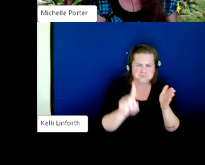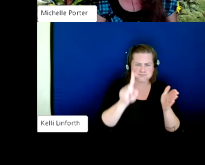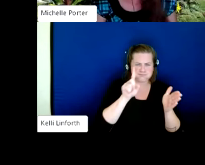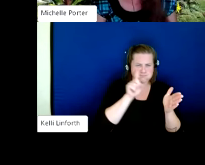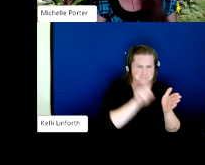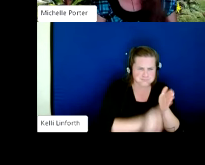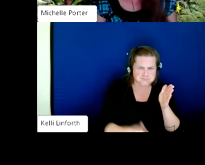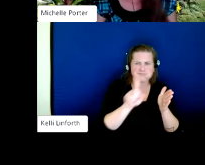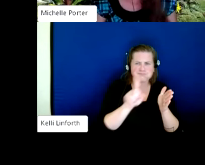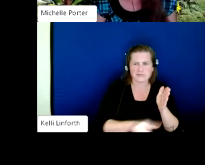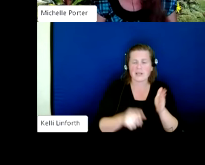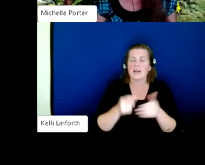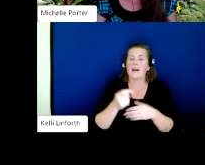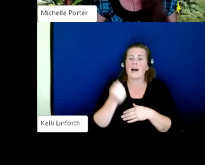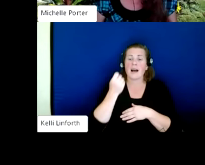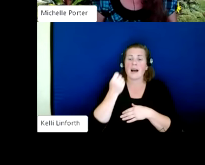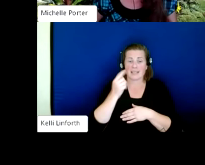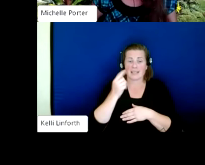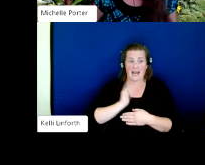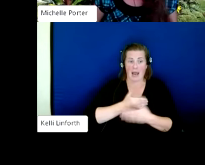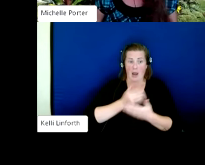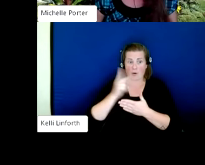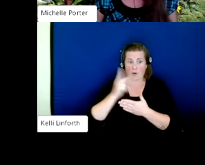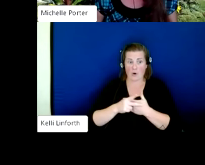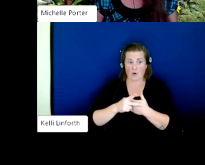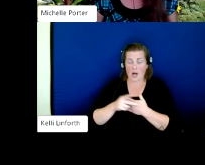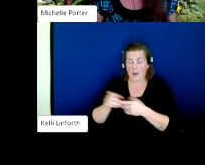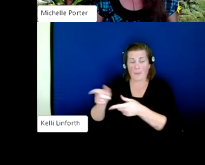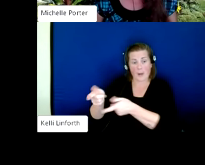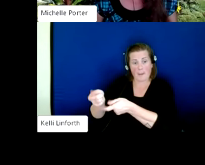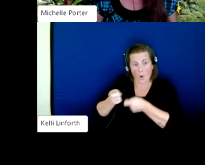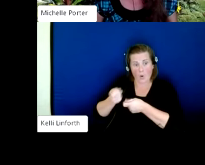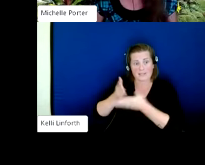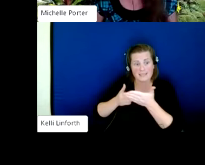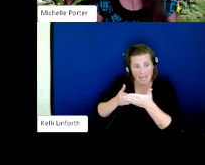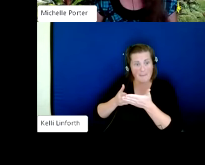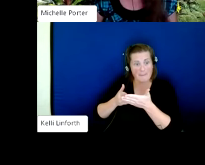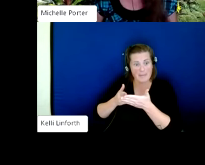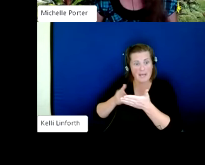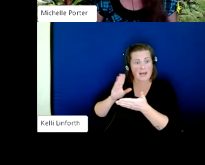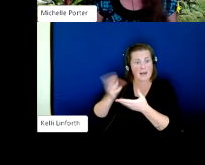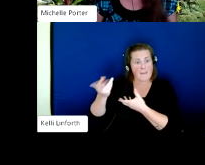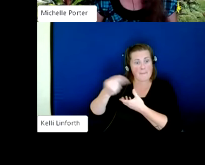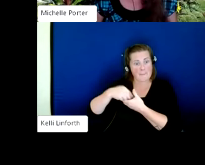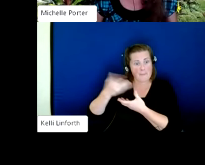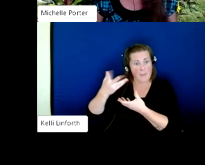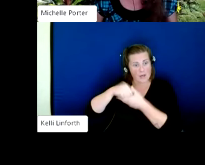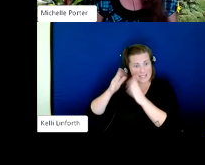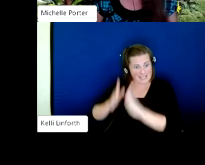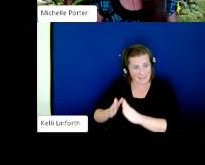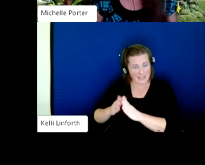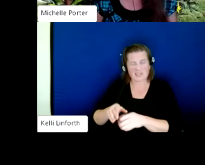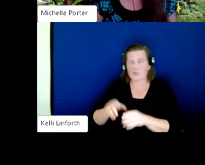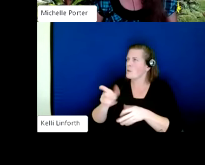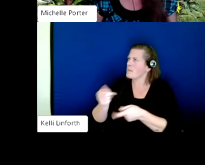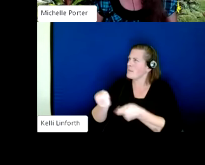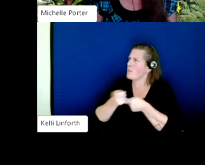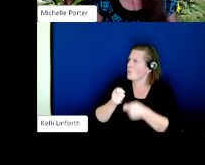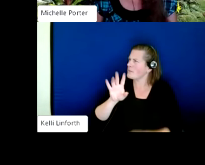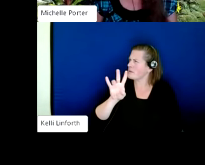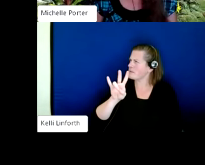of the participants of the program. So we had about 75 to 80 people who took part in the